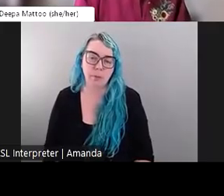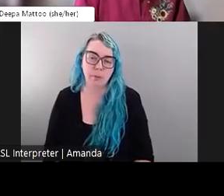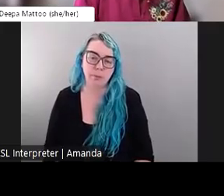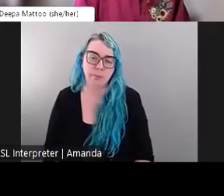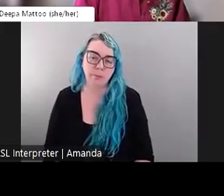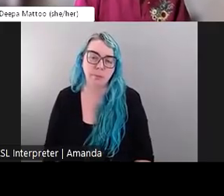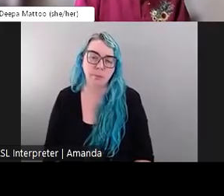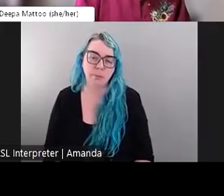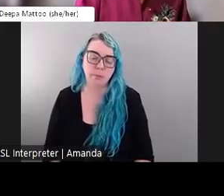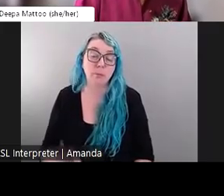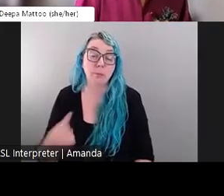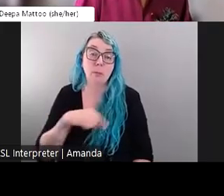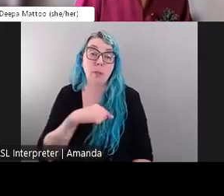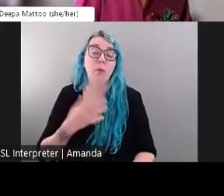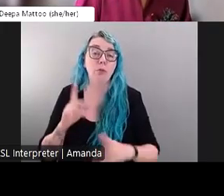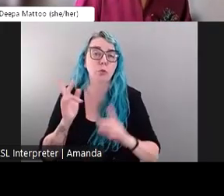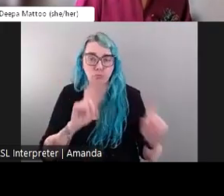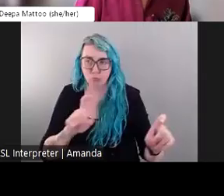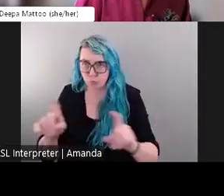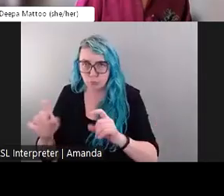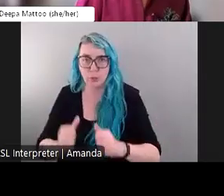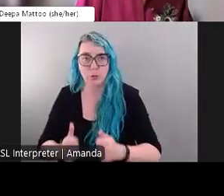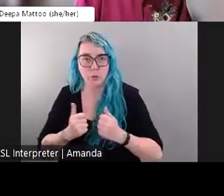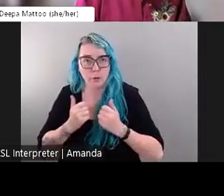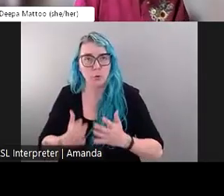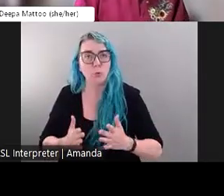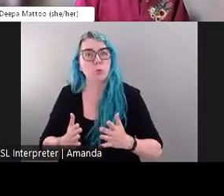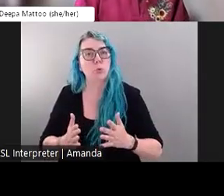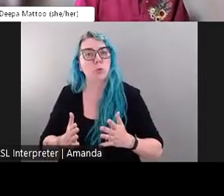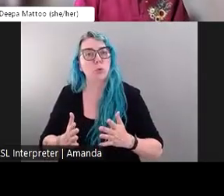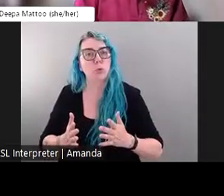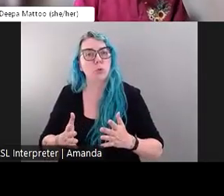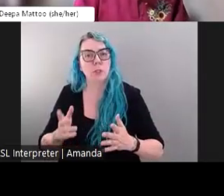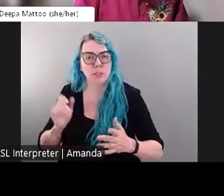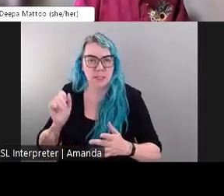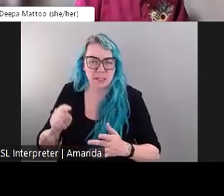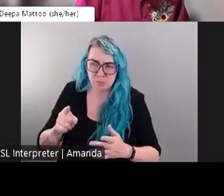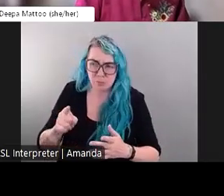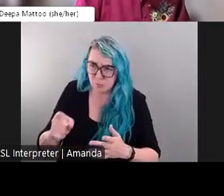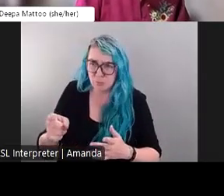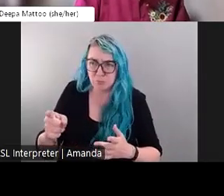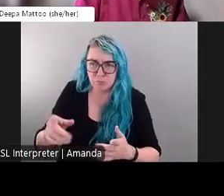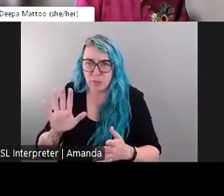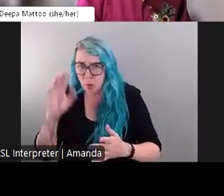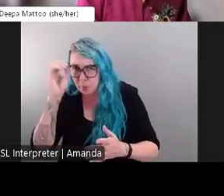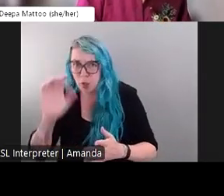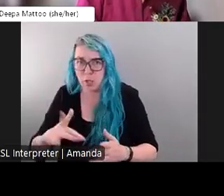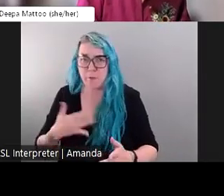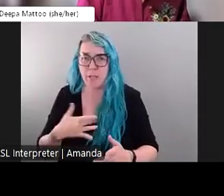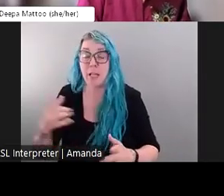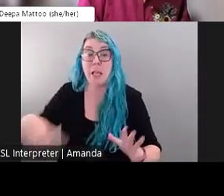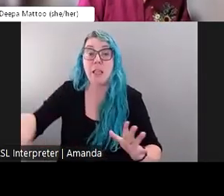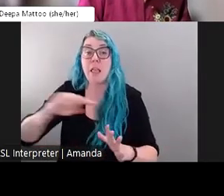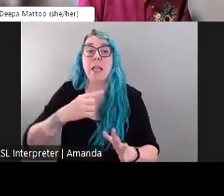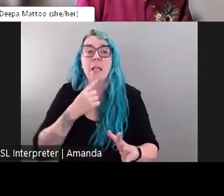don't want to always rely on service providers for assessment of their safety or assessment of where they are at in